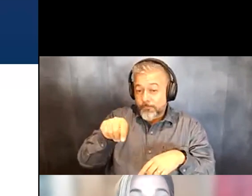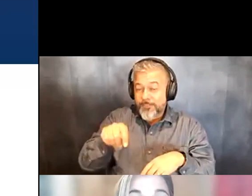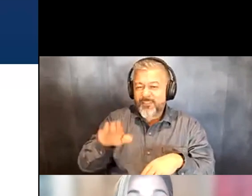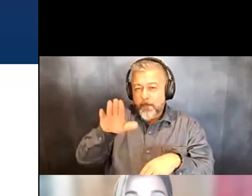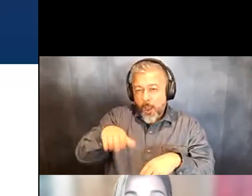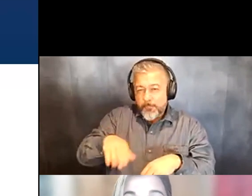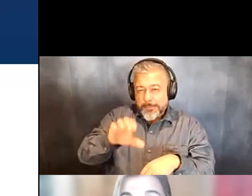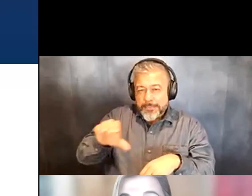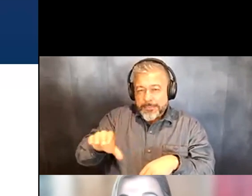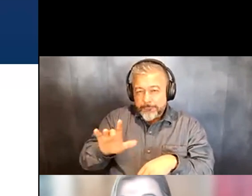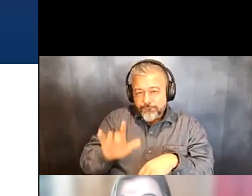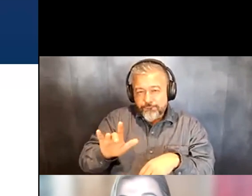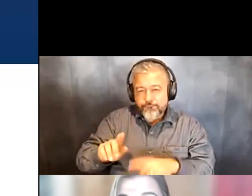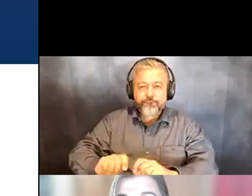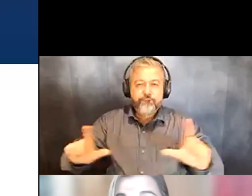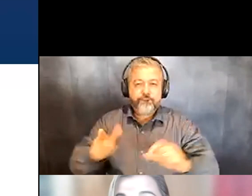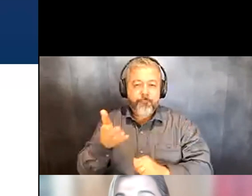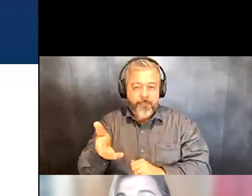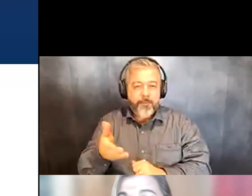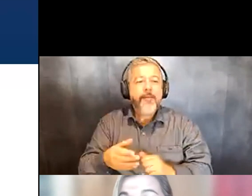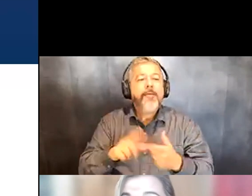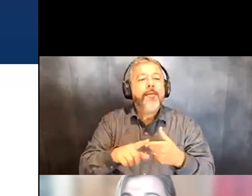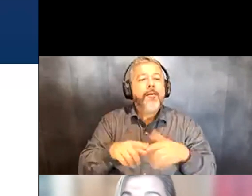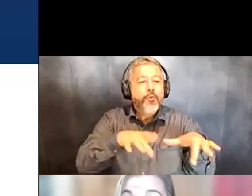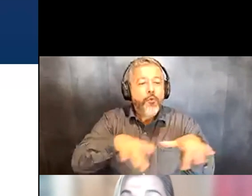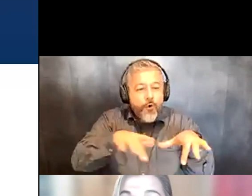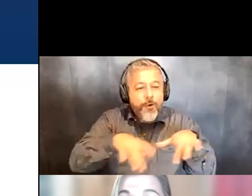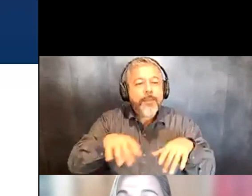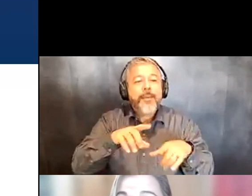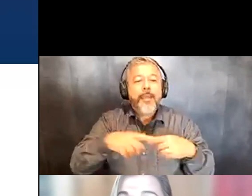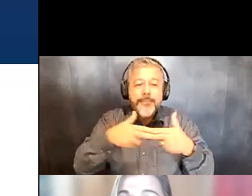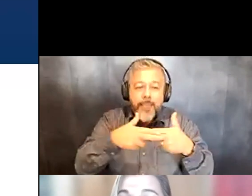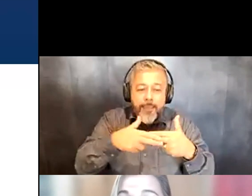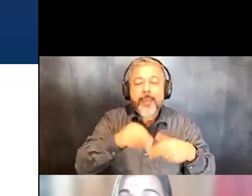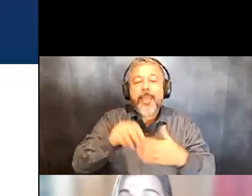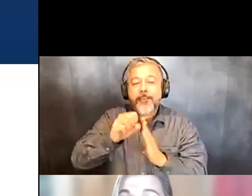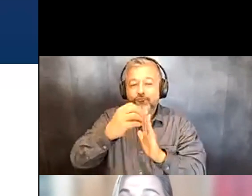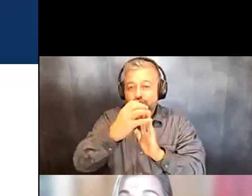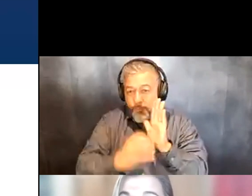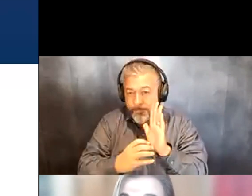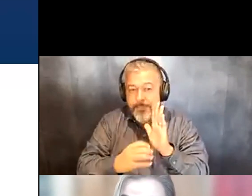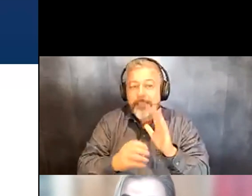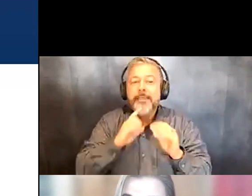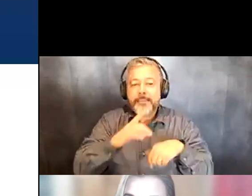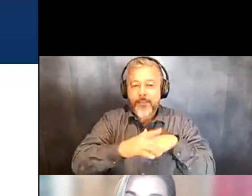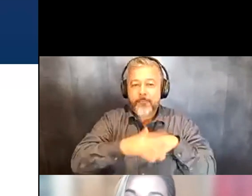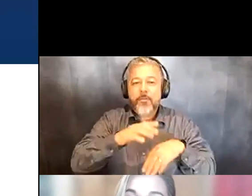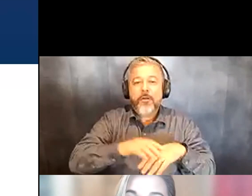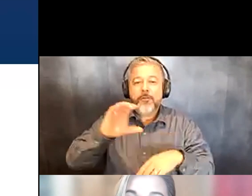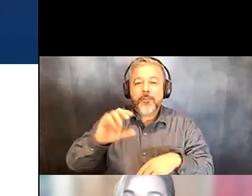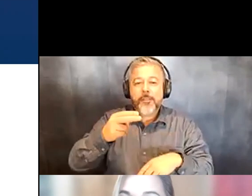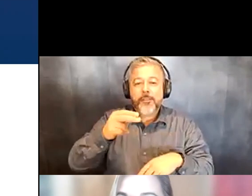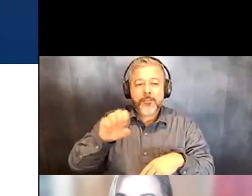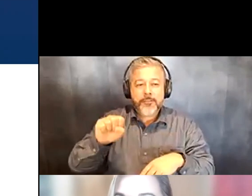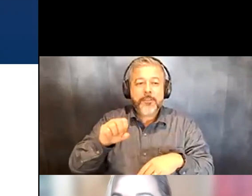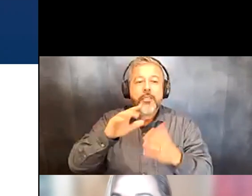The recording, slides, and transcripts will be posted to the California Health and Human Services Community Living webpage.